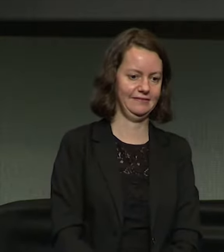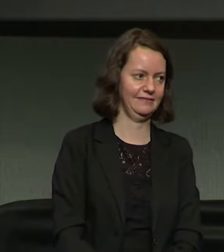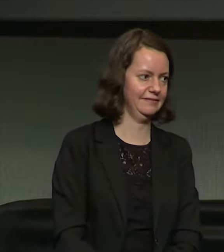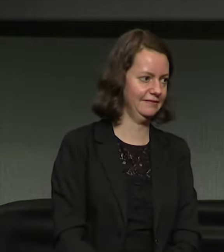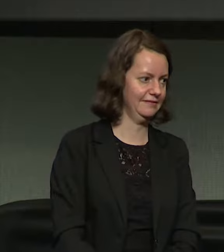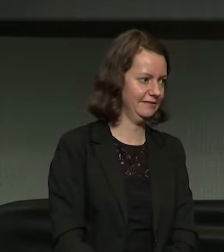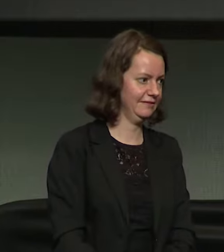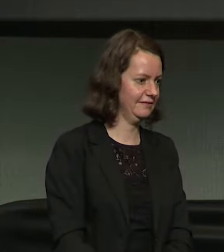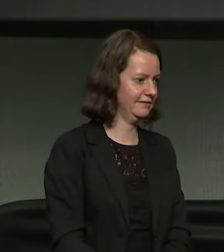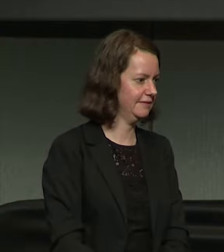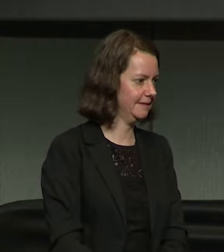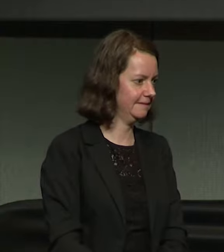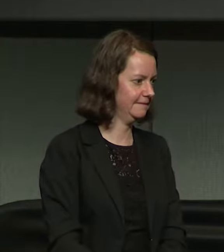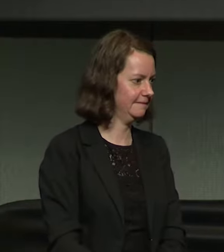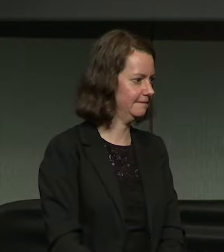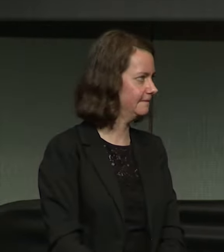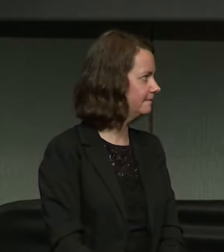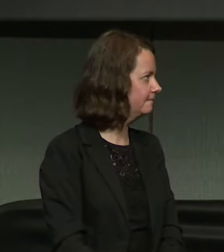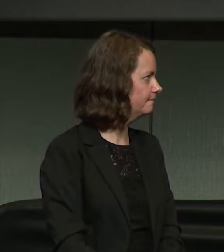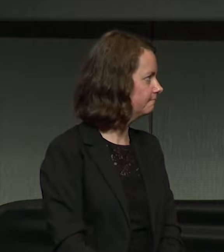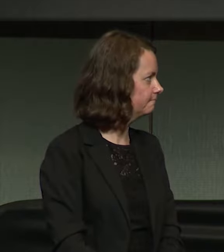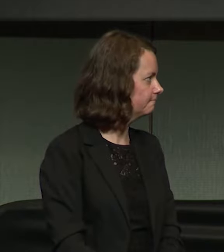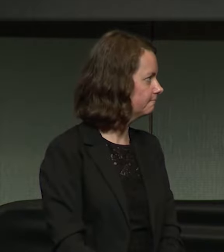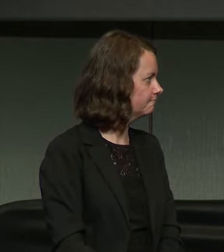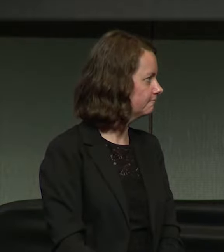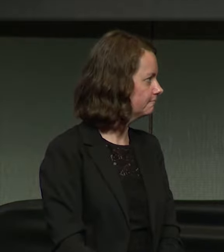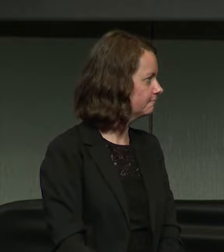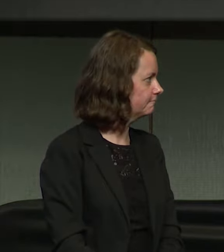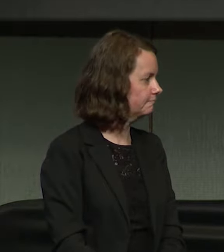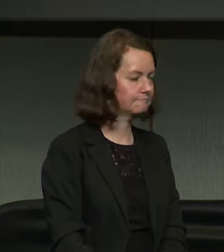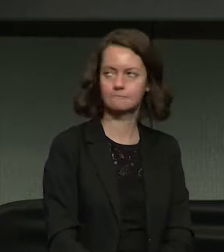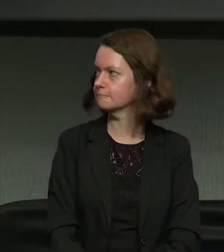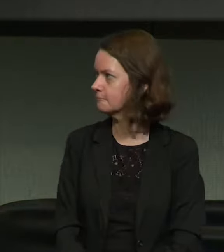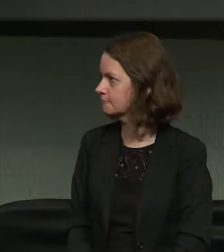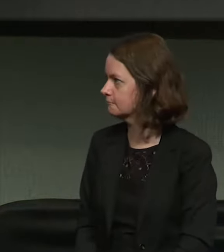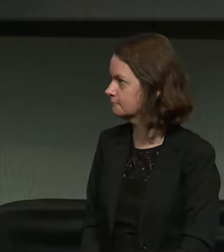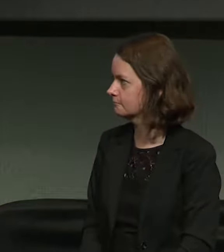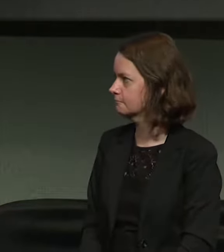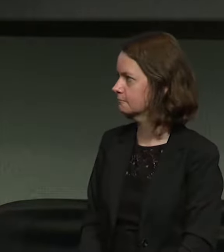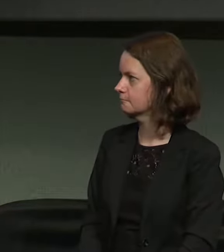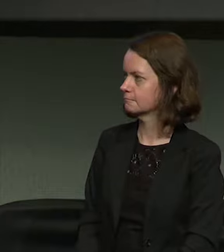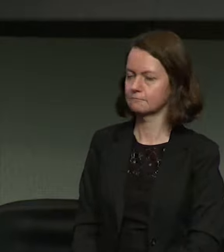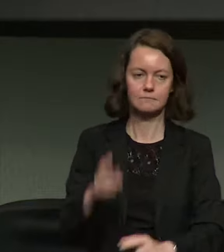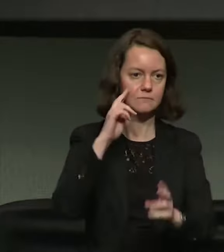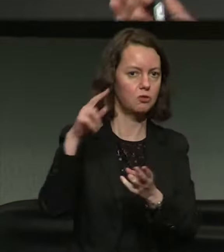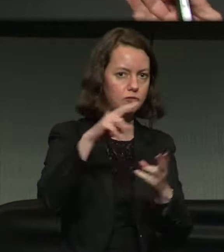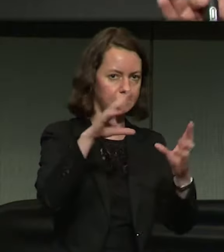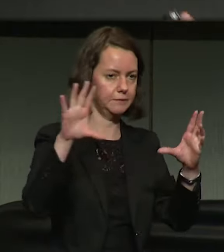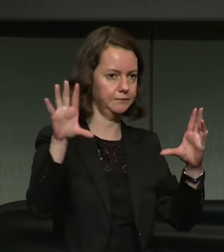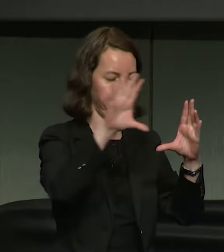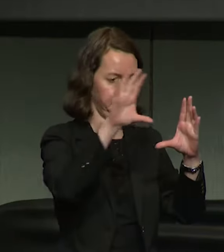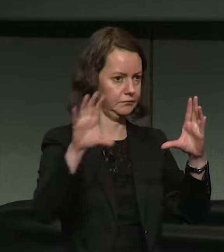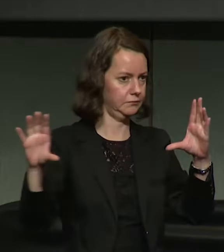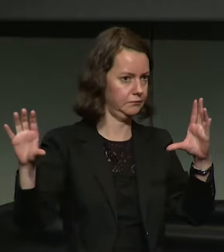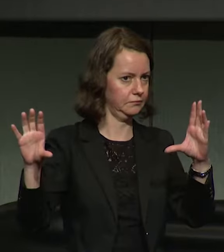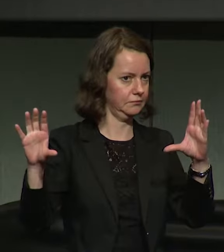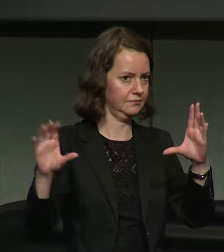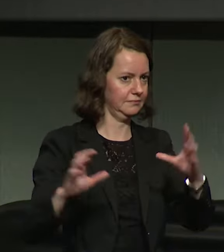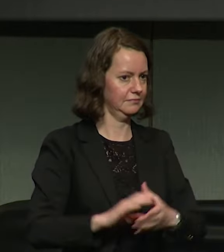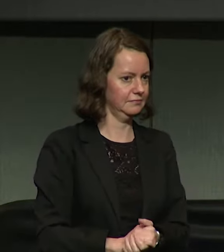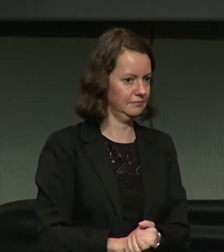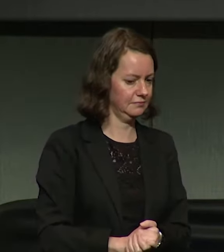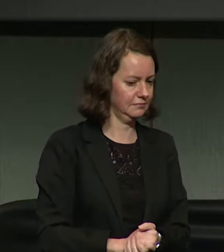No, it's okay. So you can see that, you can see the Burnett River there flowing through, and my house is not far from